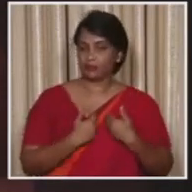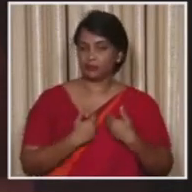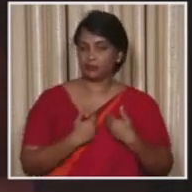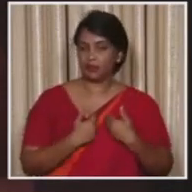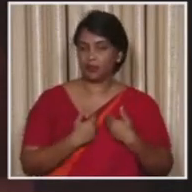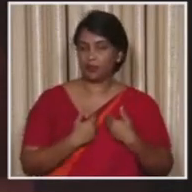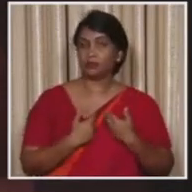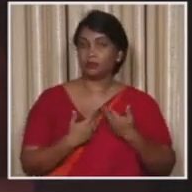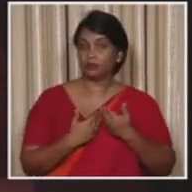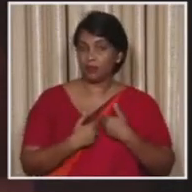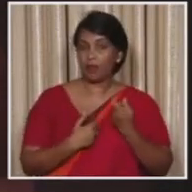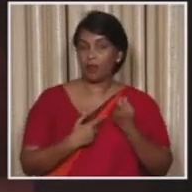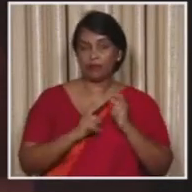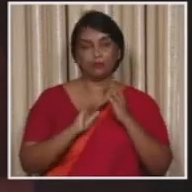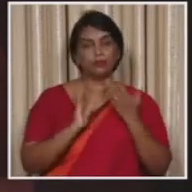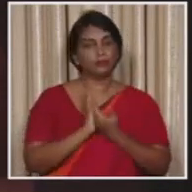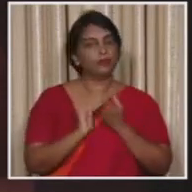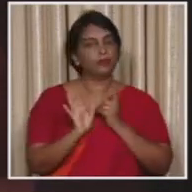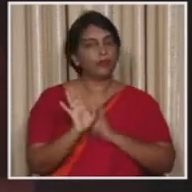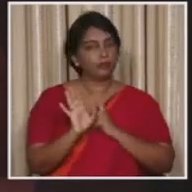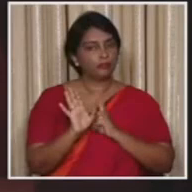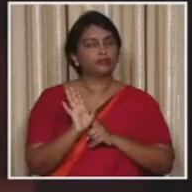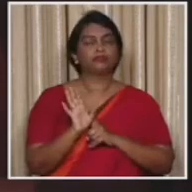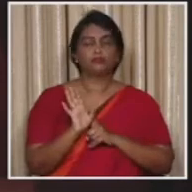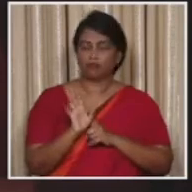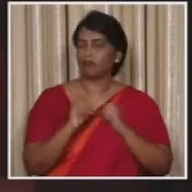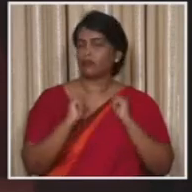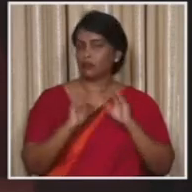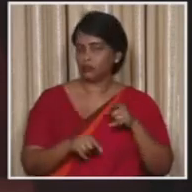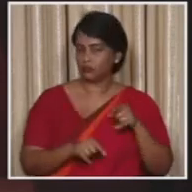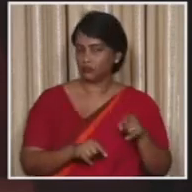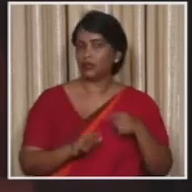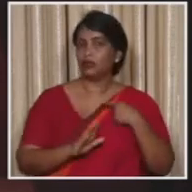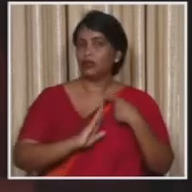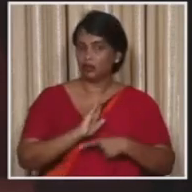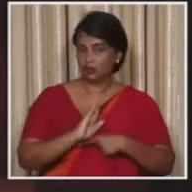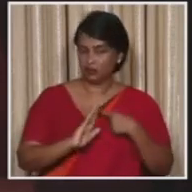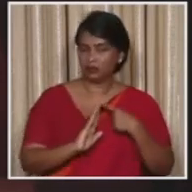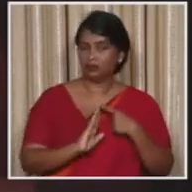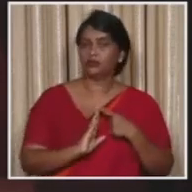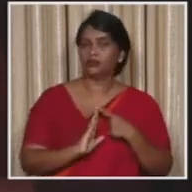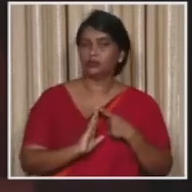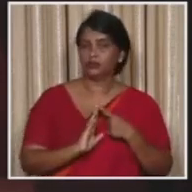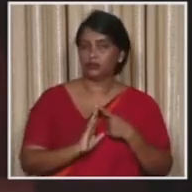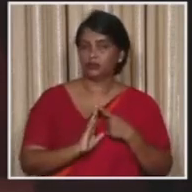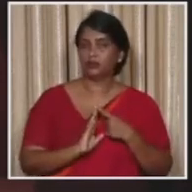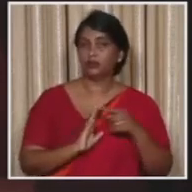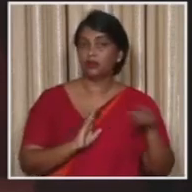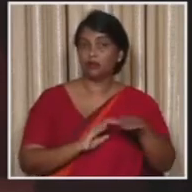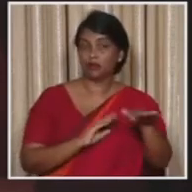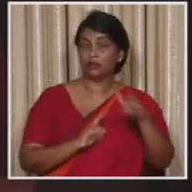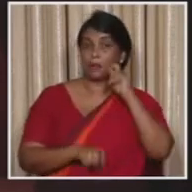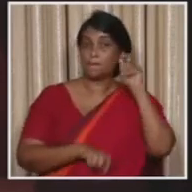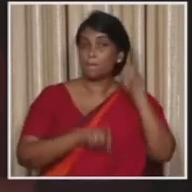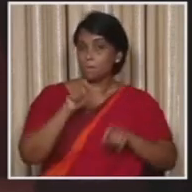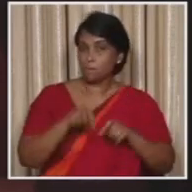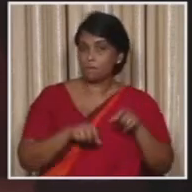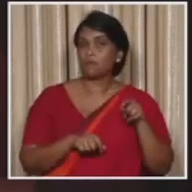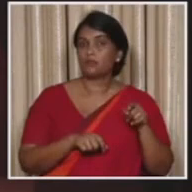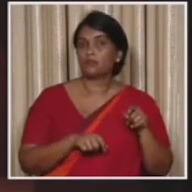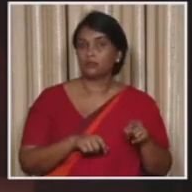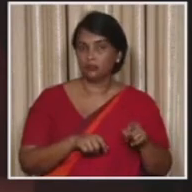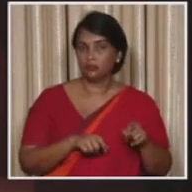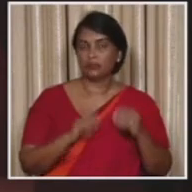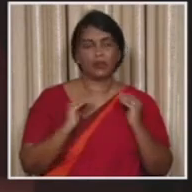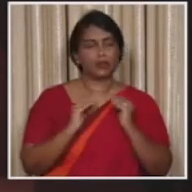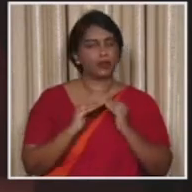rational, will be grassroots-based, and will encompass the whole country, and we will have a national